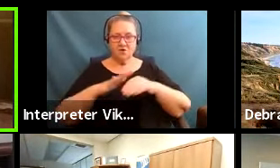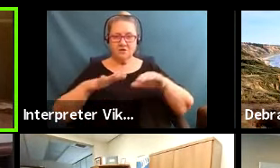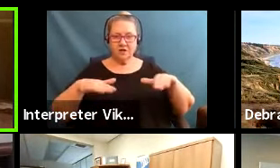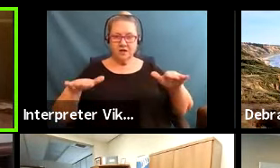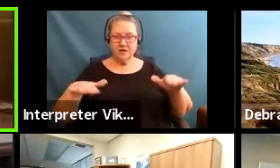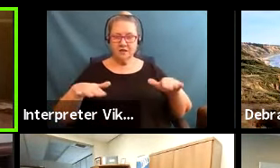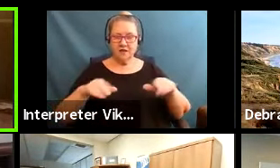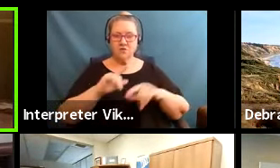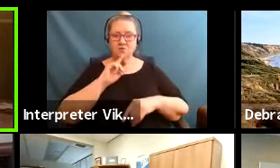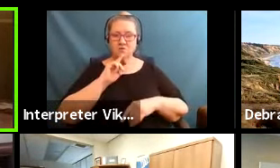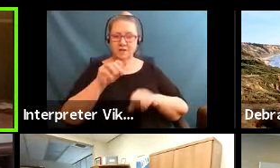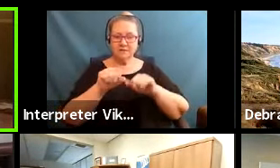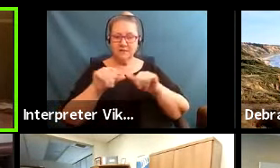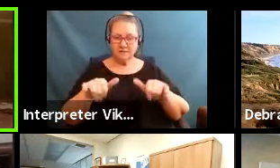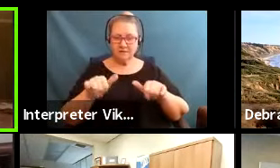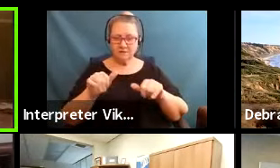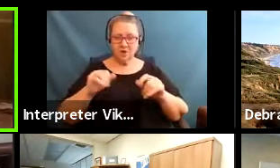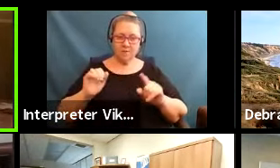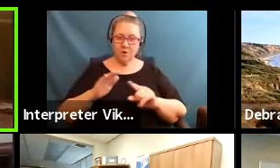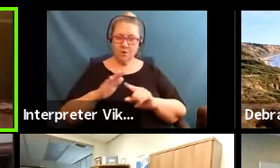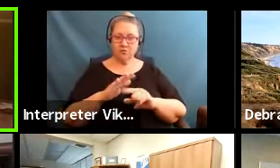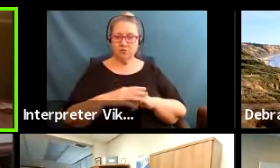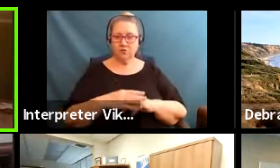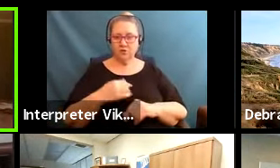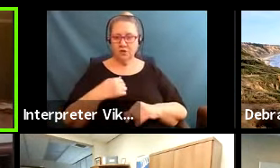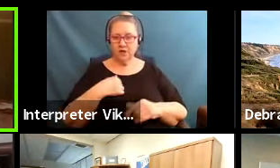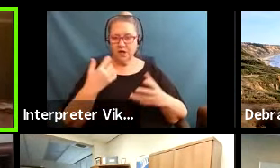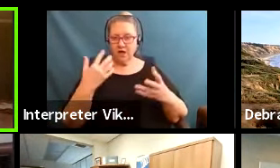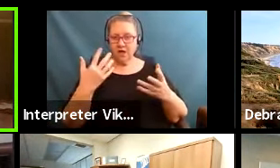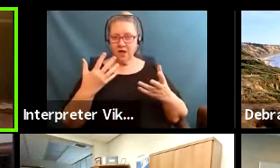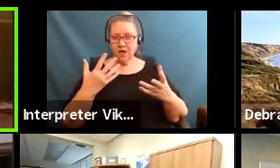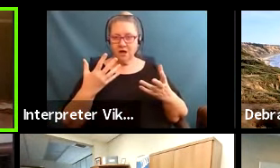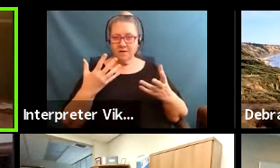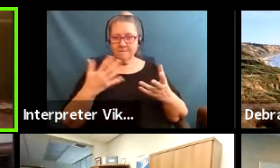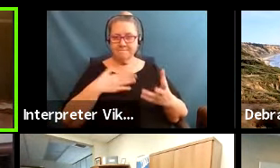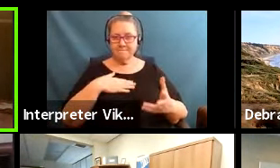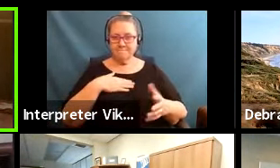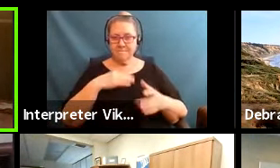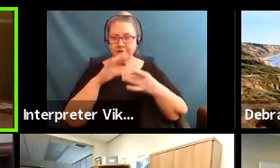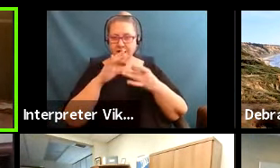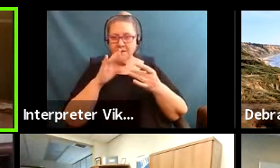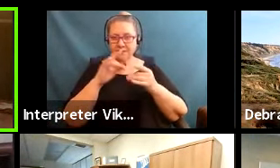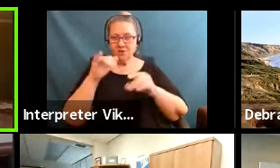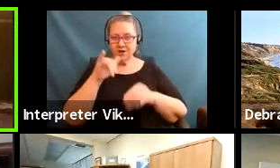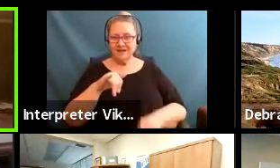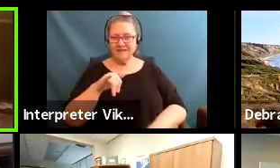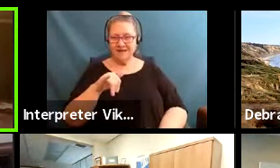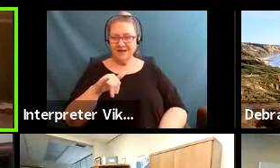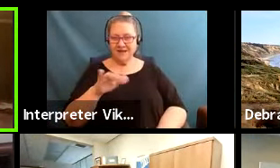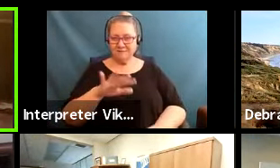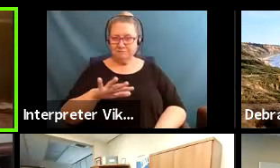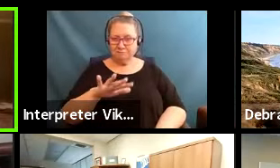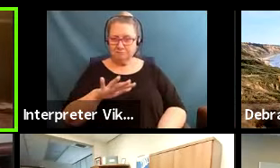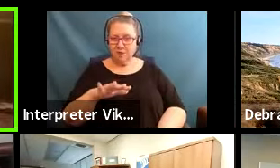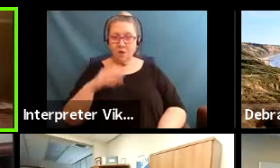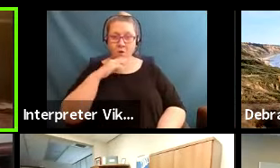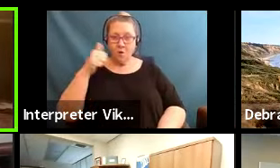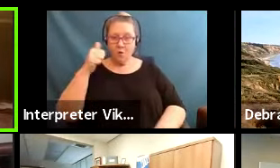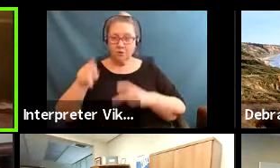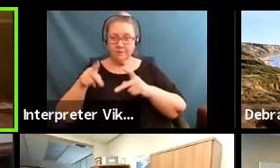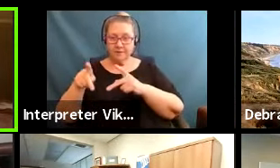systems approach. And I want to, my comments are sort of in that space, because the older people we're